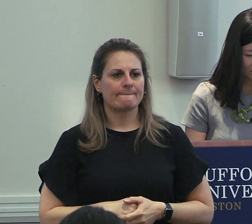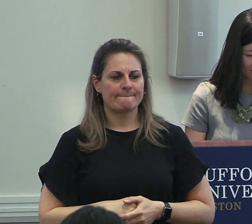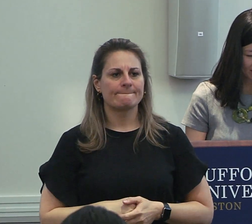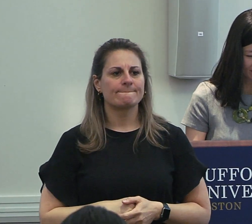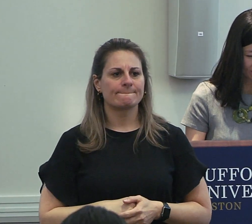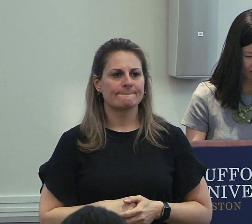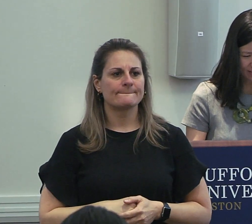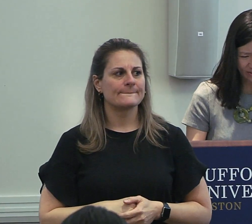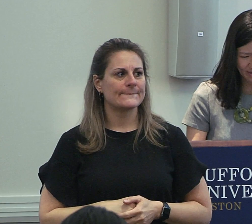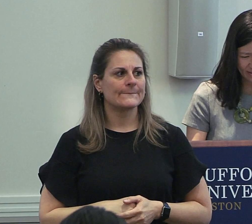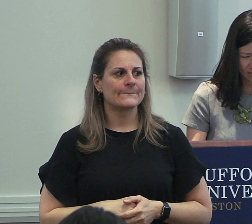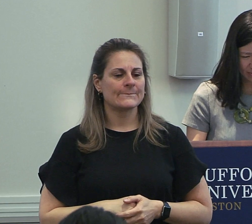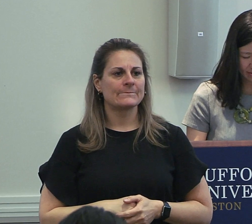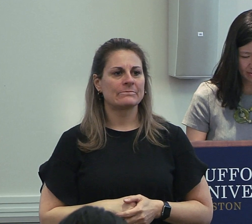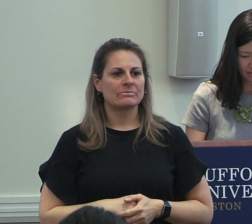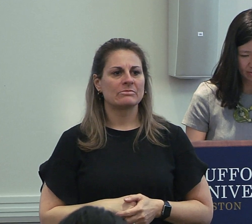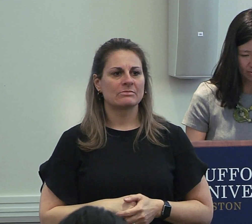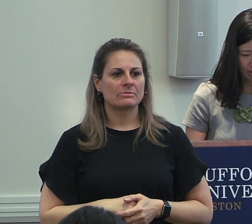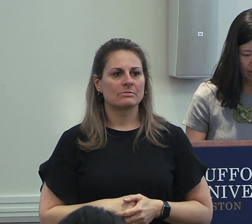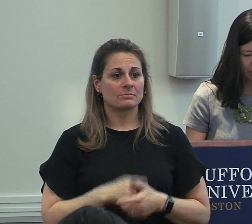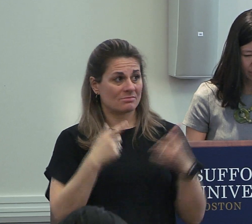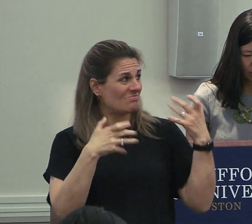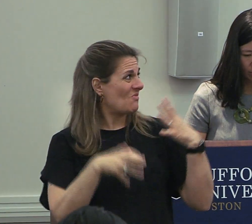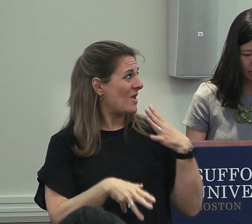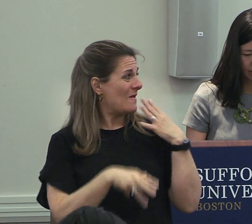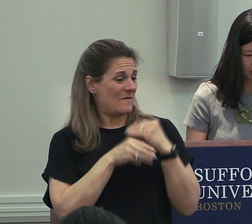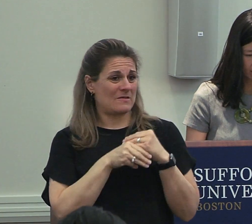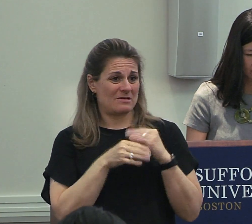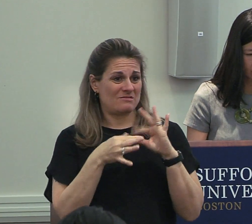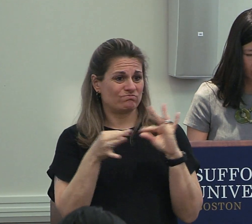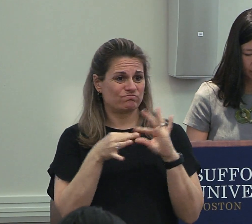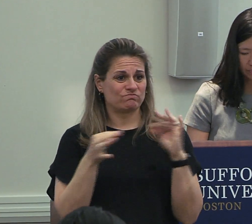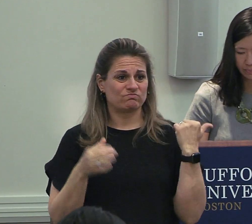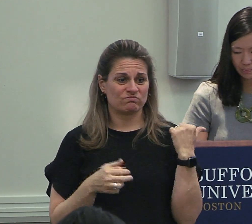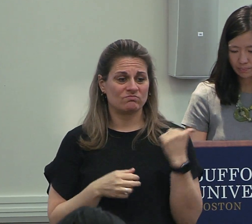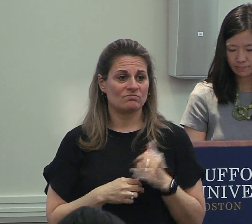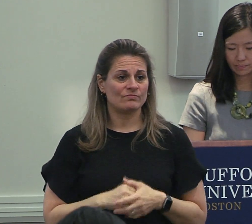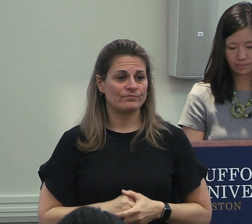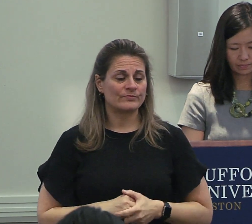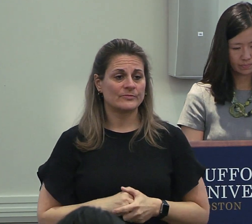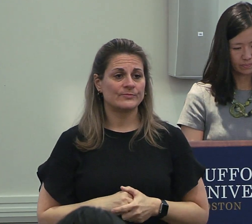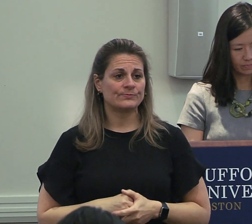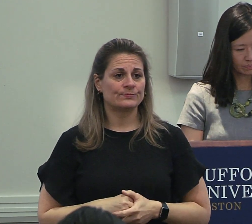we follow up with the T. Laura, is there anything you would, that would be helpful to know?